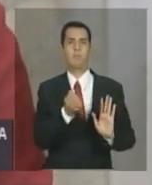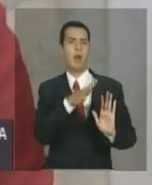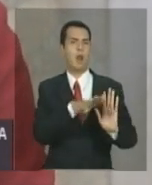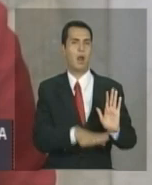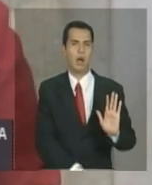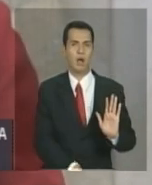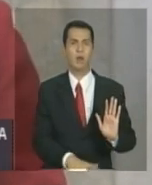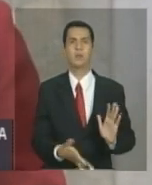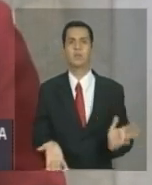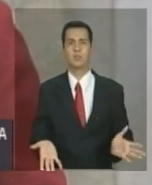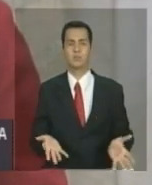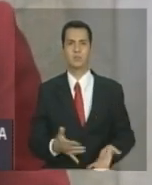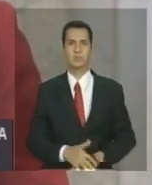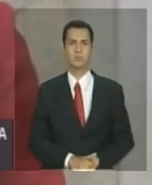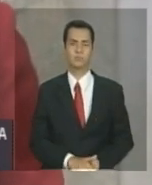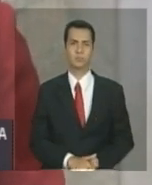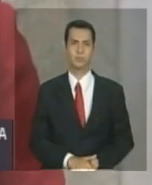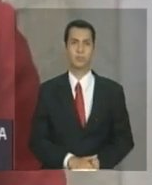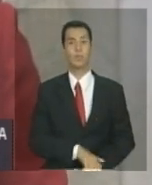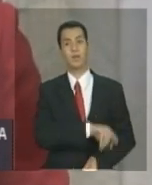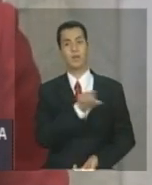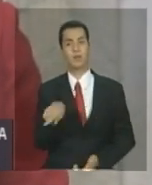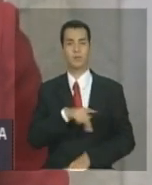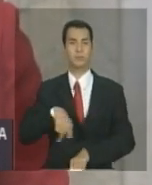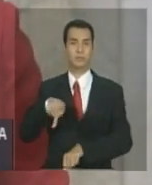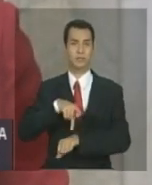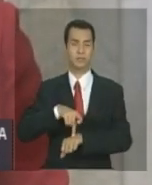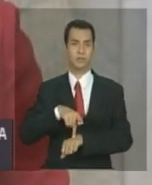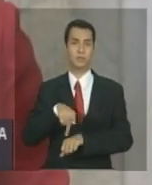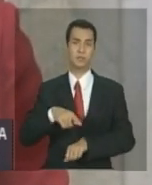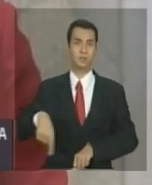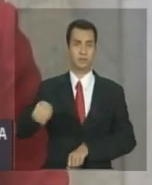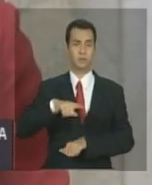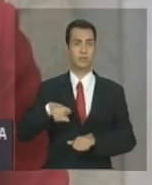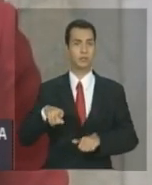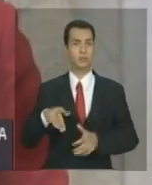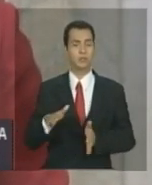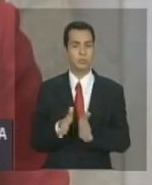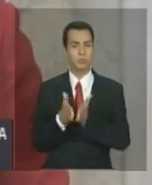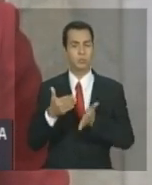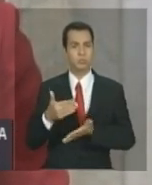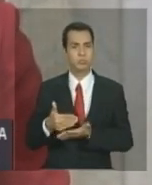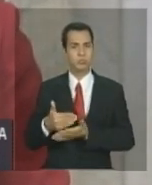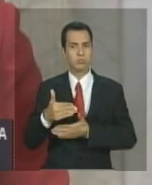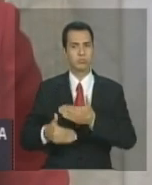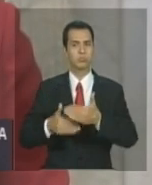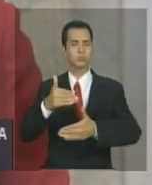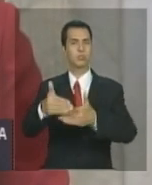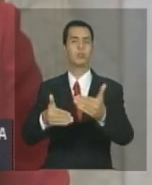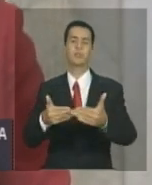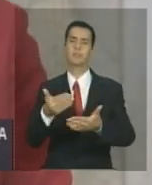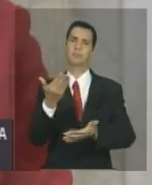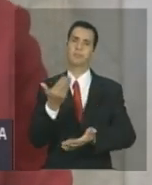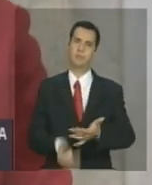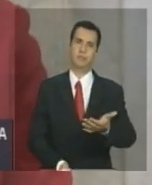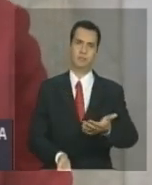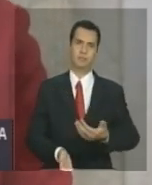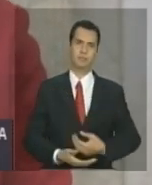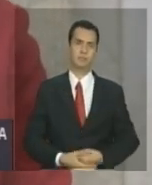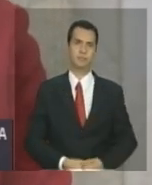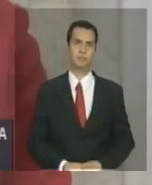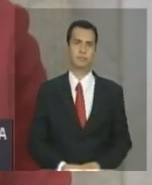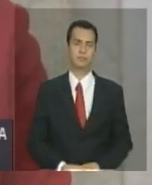developed countries. Levando ao comprometimento do crescimento dos países emergentes. Thus impairing